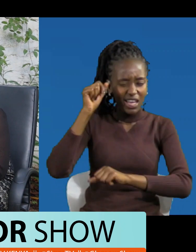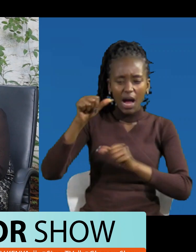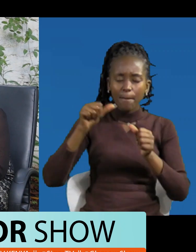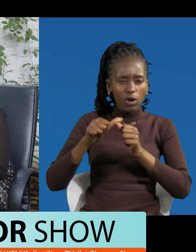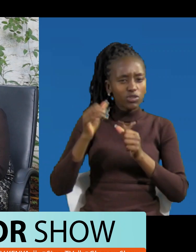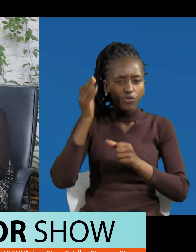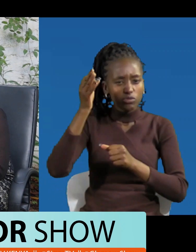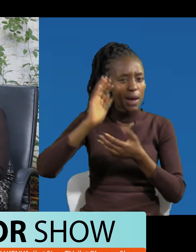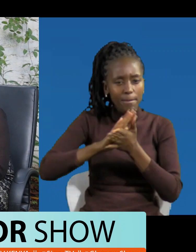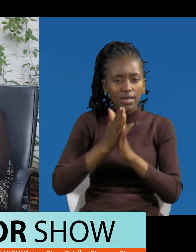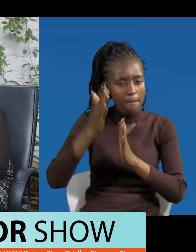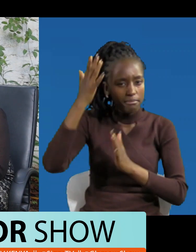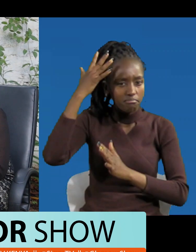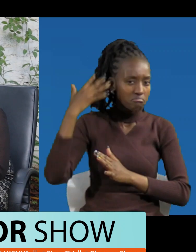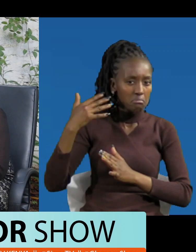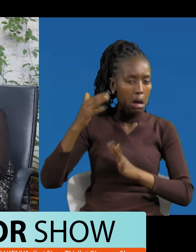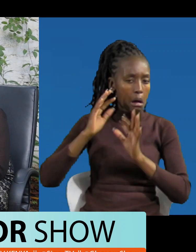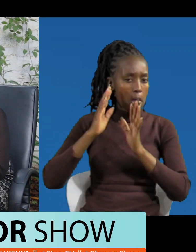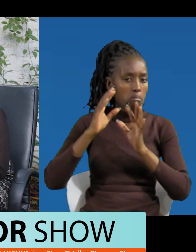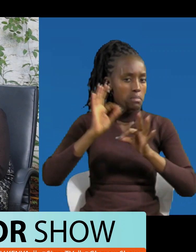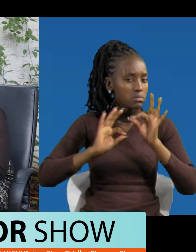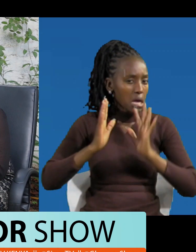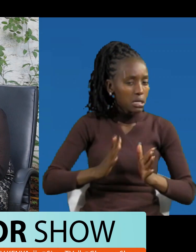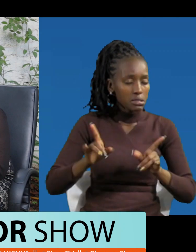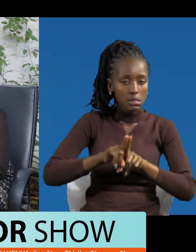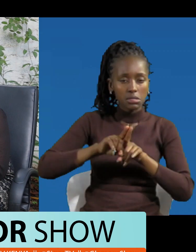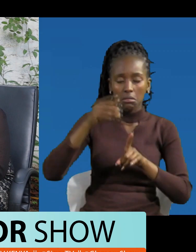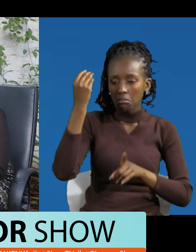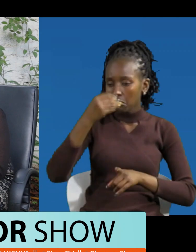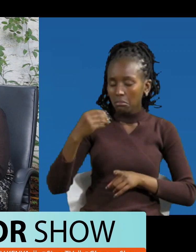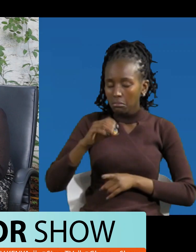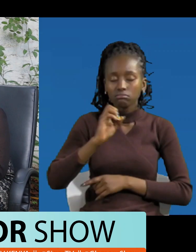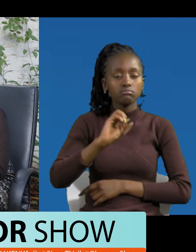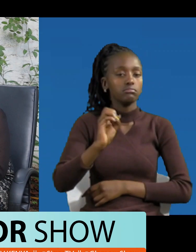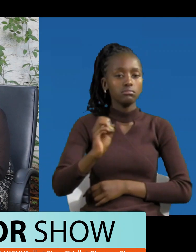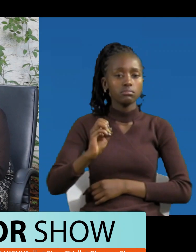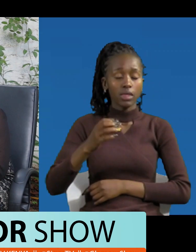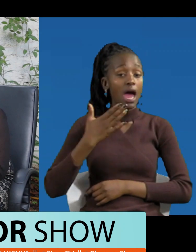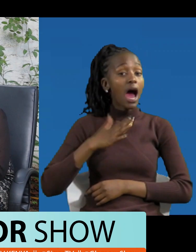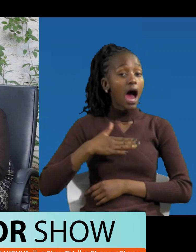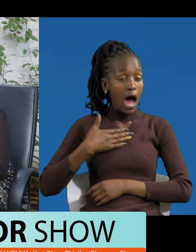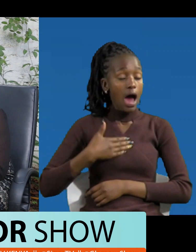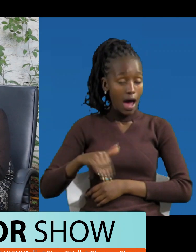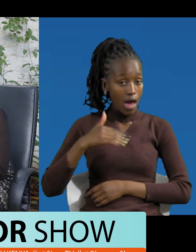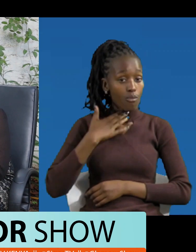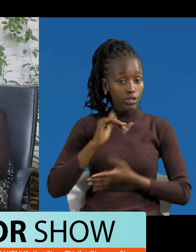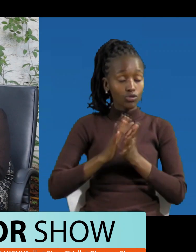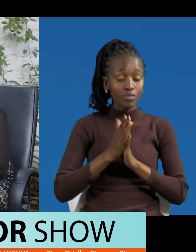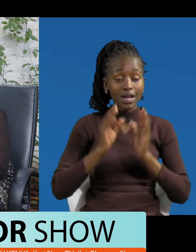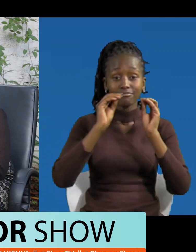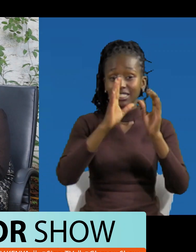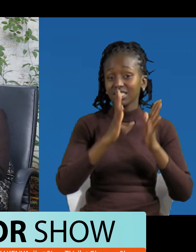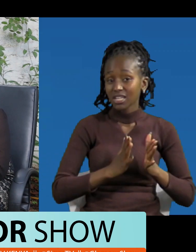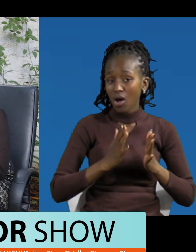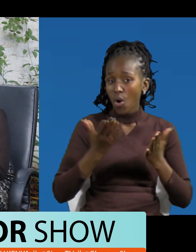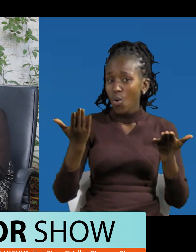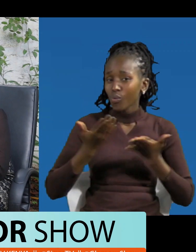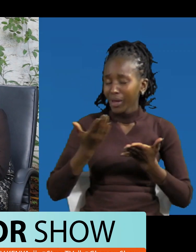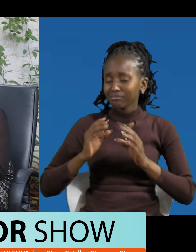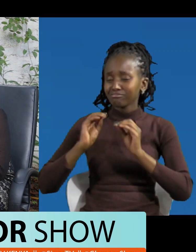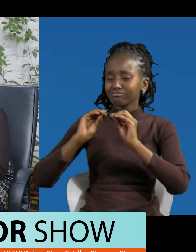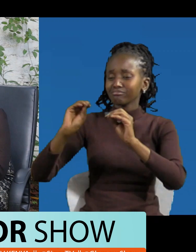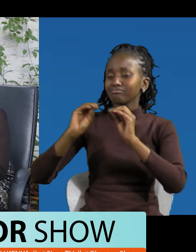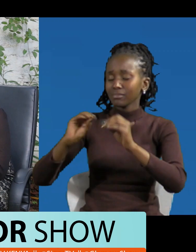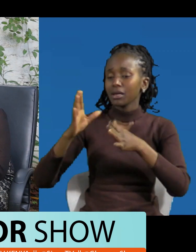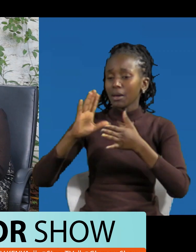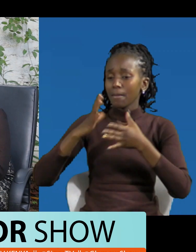I wanted to be a lecturer, but thanks God I also teach big people, like the people who want to enroll and know more about hair and